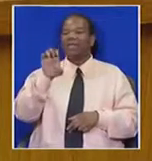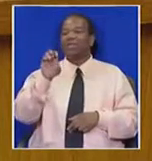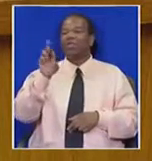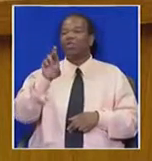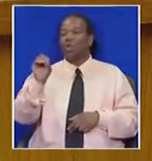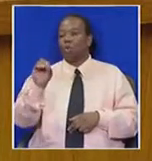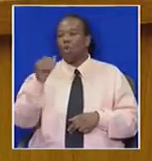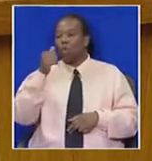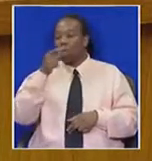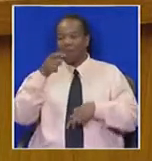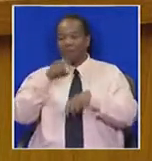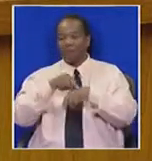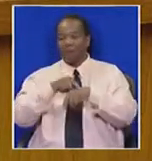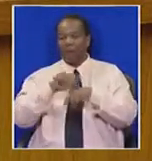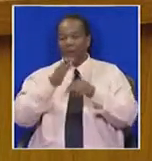backwards.